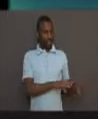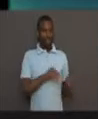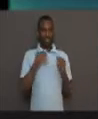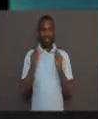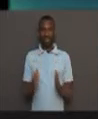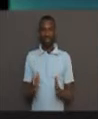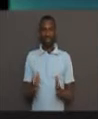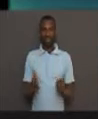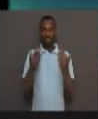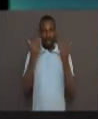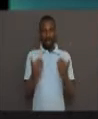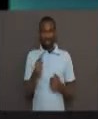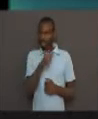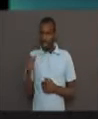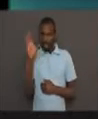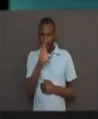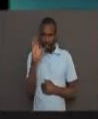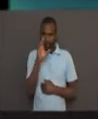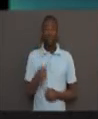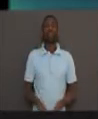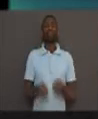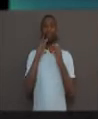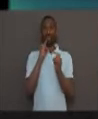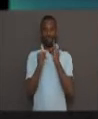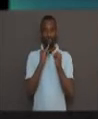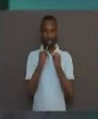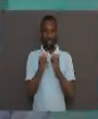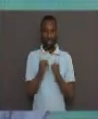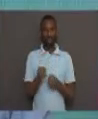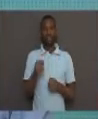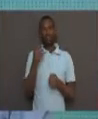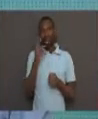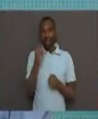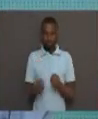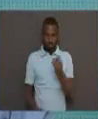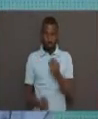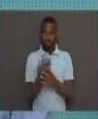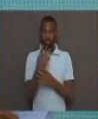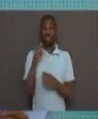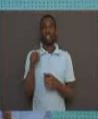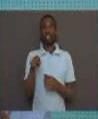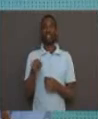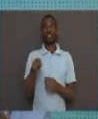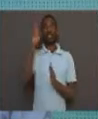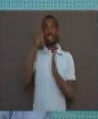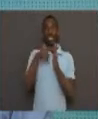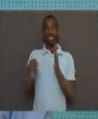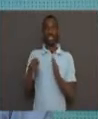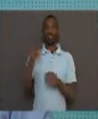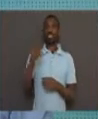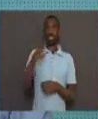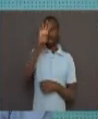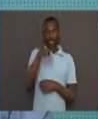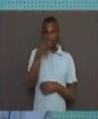Students, you can find more information on exposure to radiation in the chart